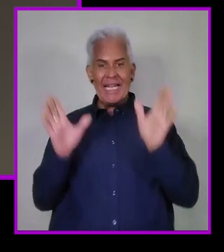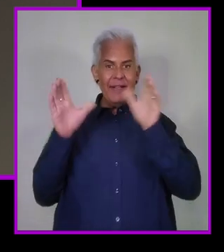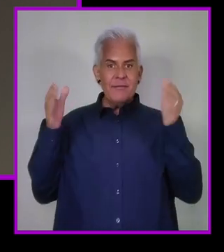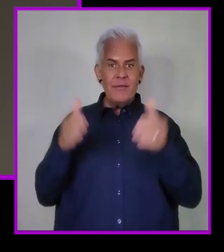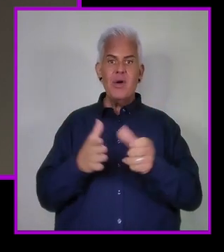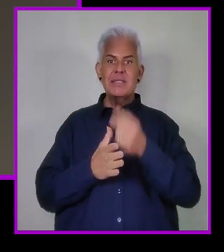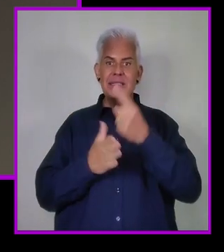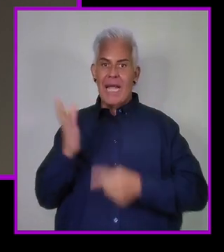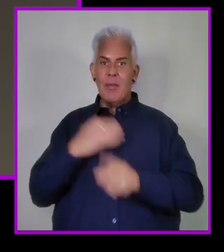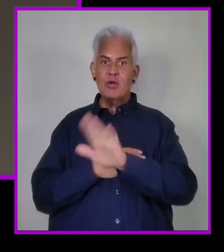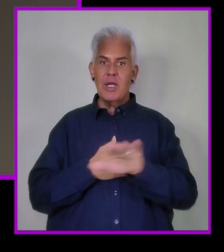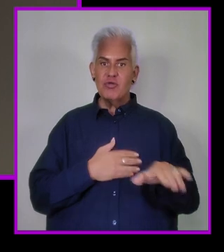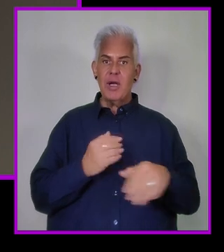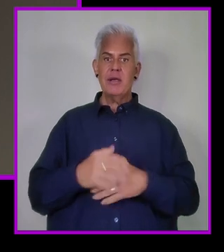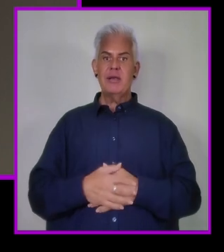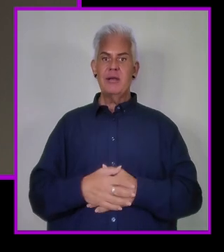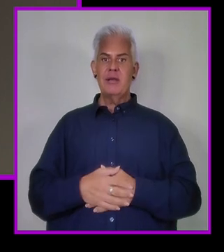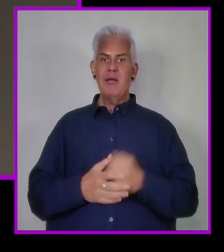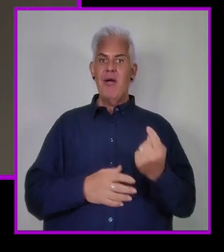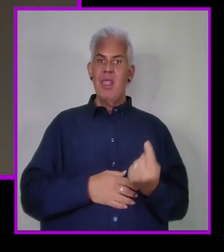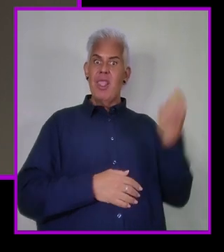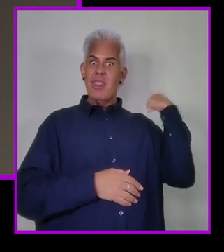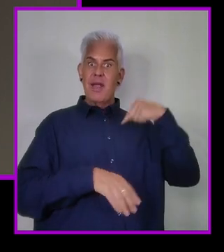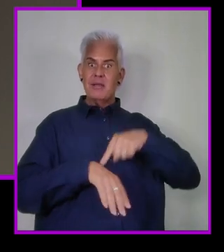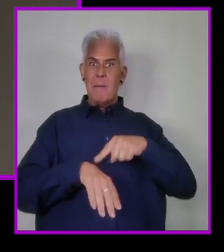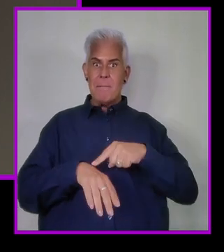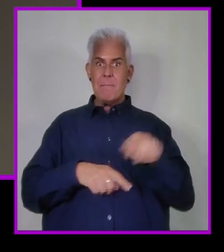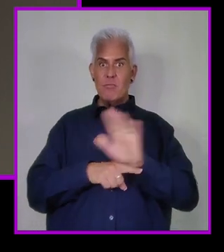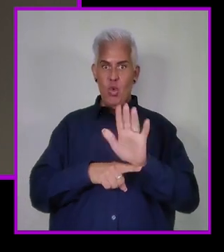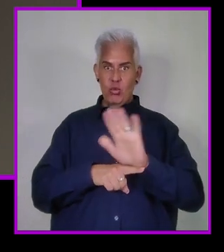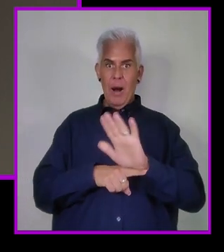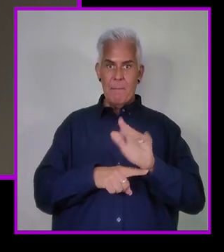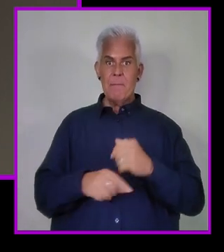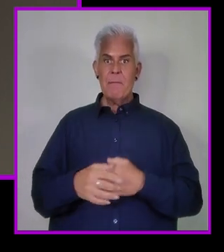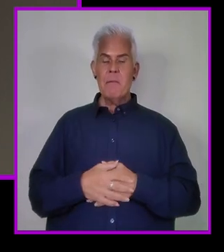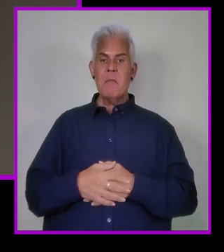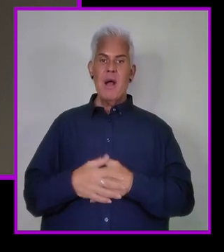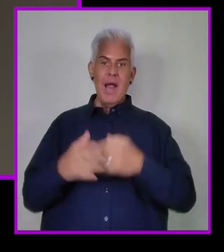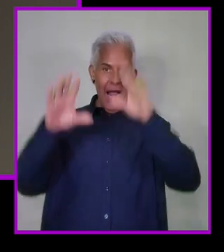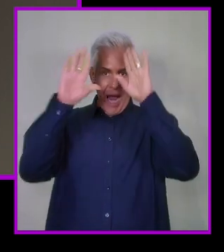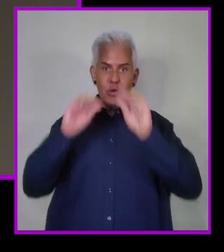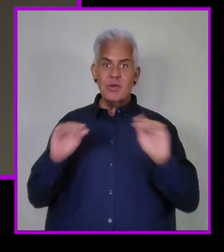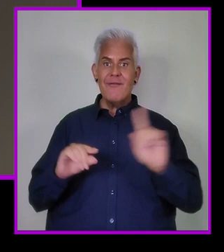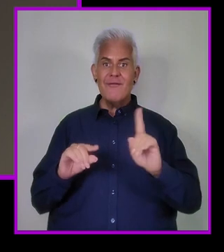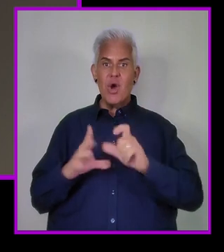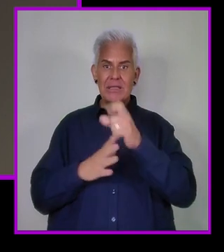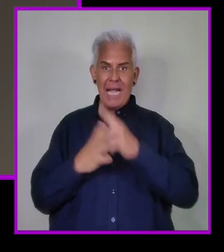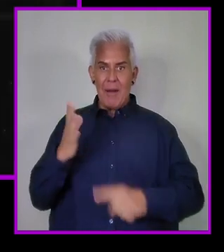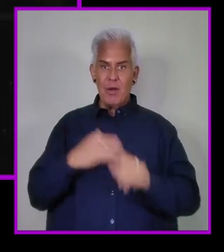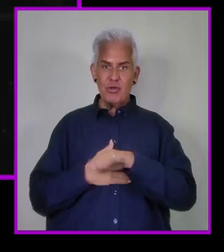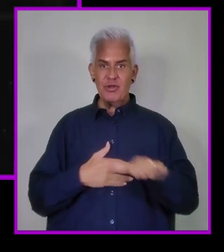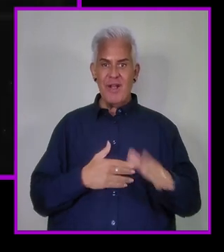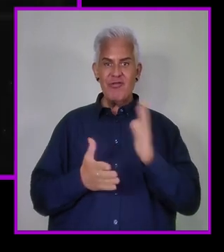for disabled children. And at the time that that program was made, education for disabled children was pretty